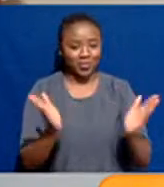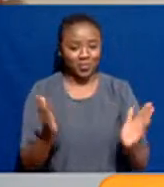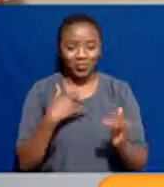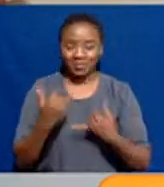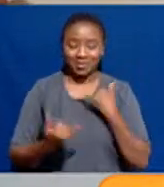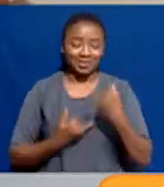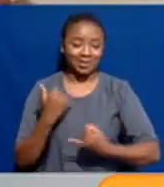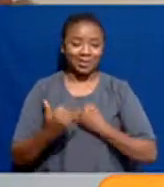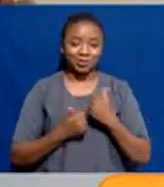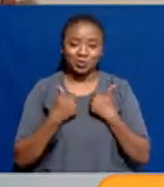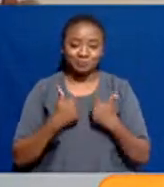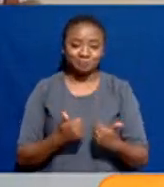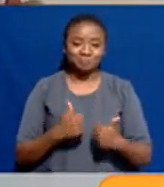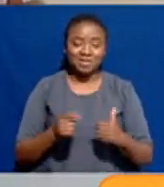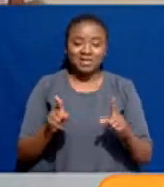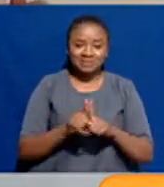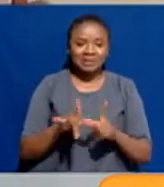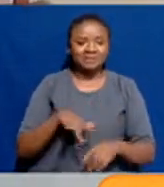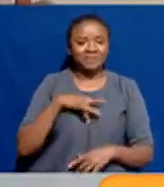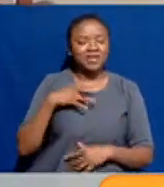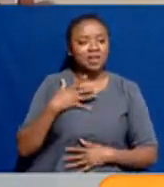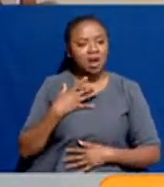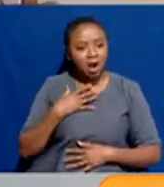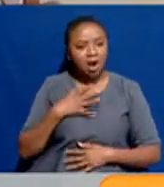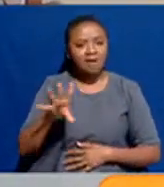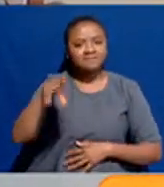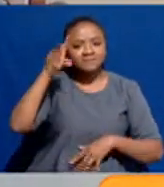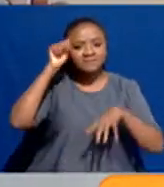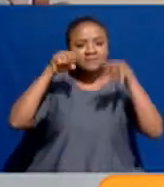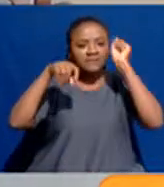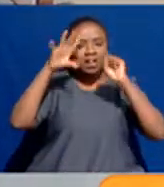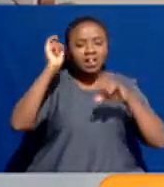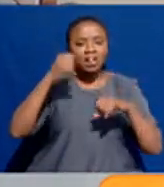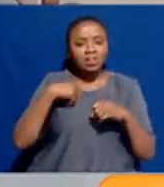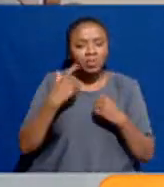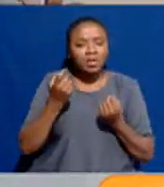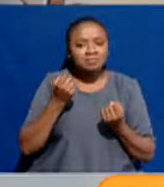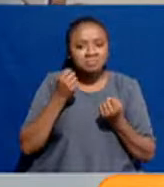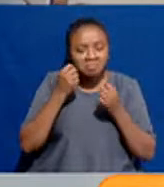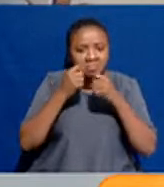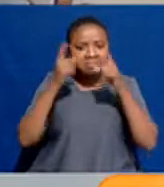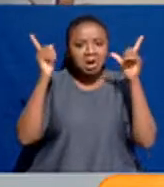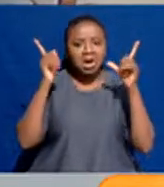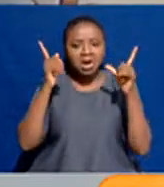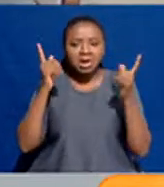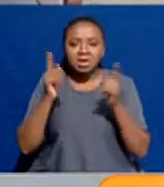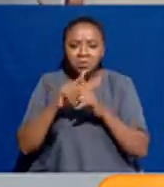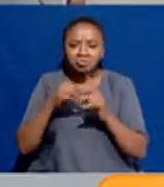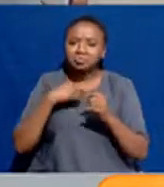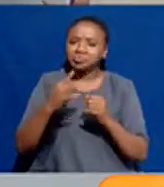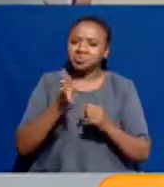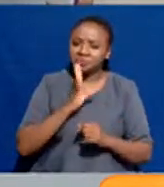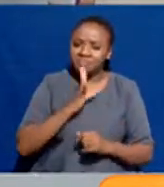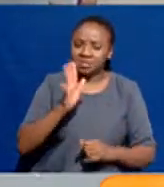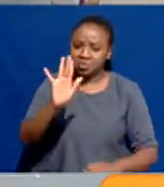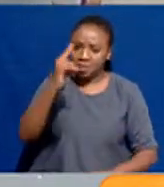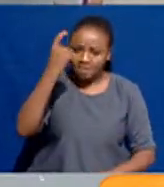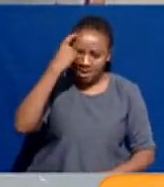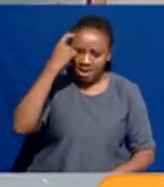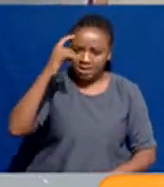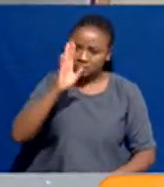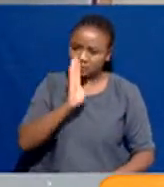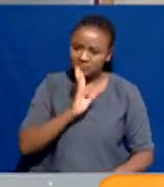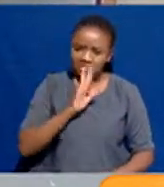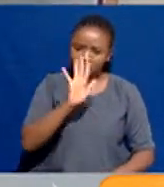it. And it's a breath of fresh air when we get folks like you speaking your minds and speaking some truth to power. That's